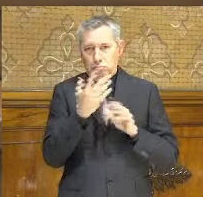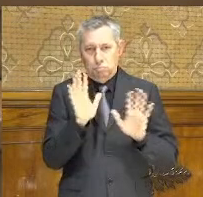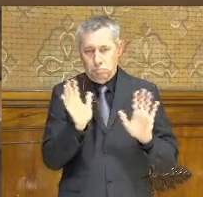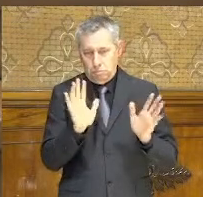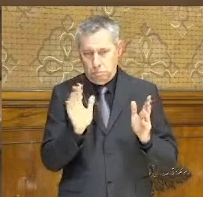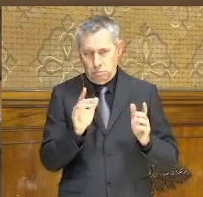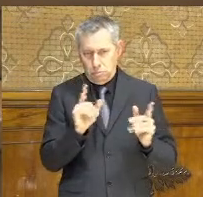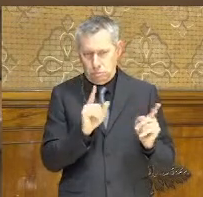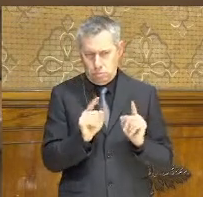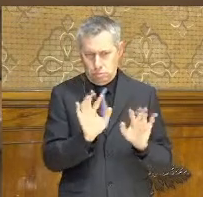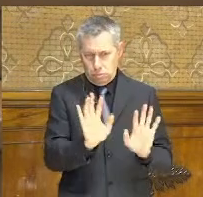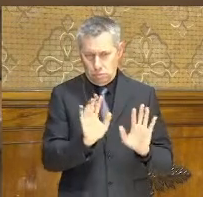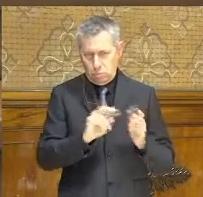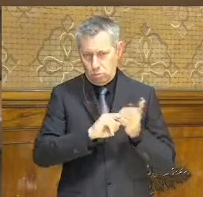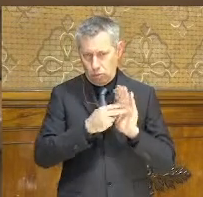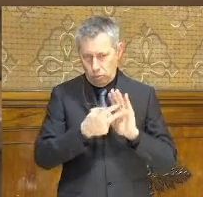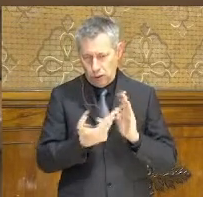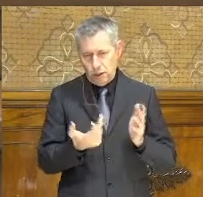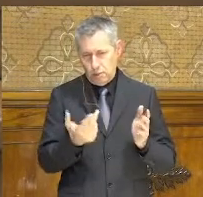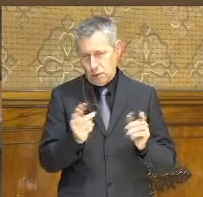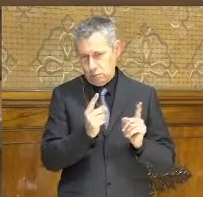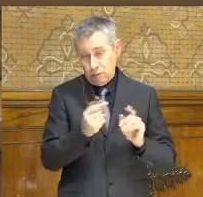in philosophy, in anthropology,